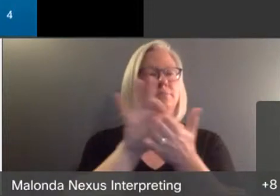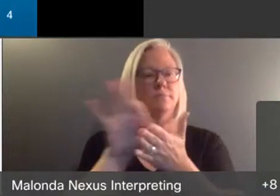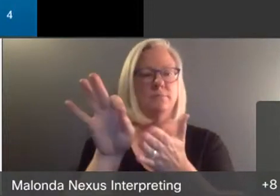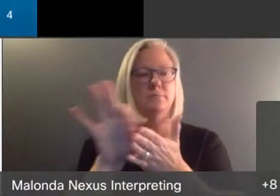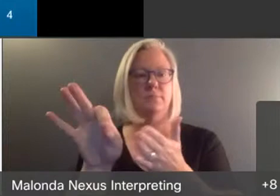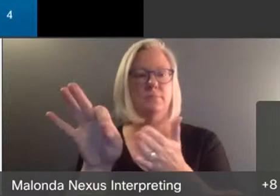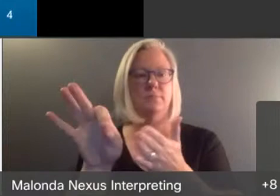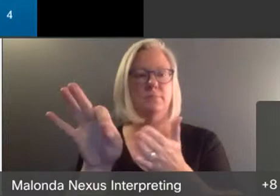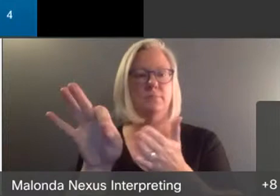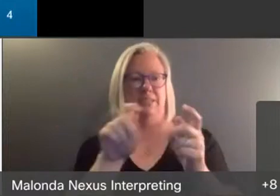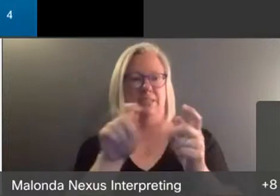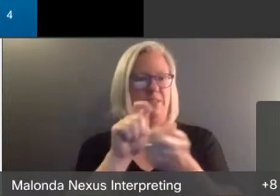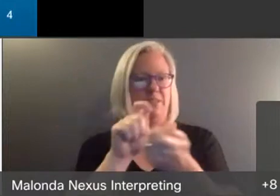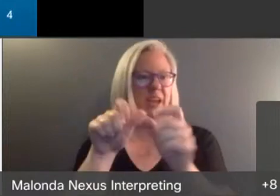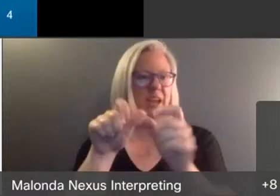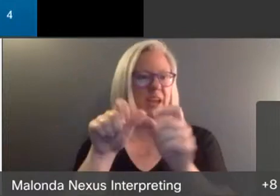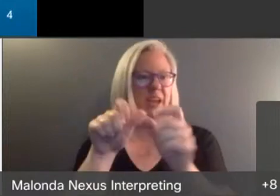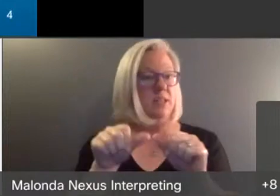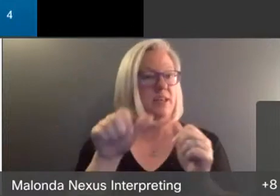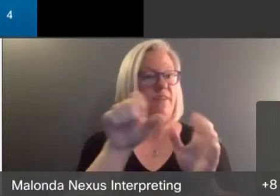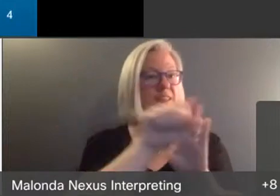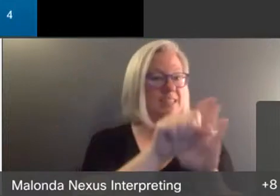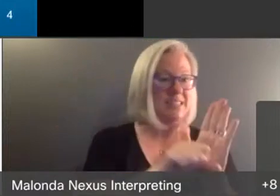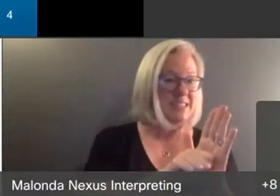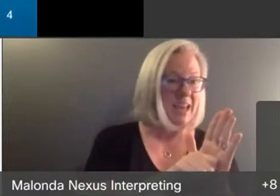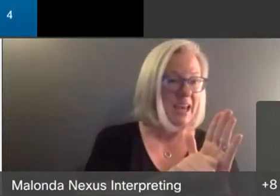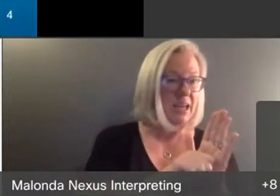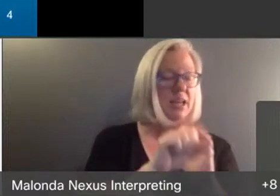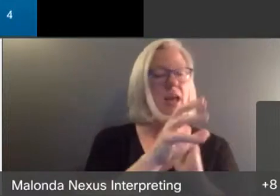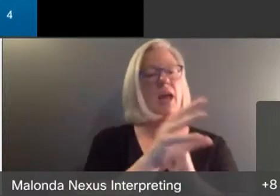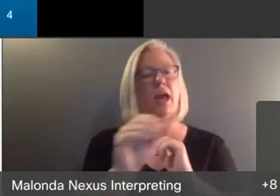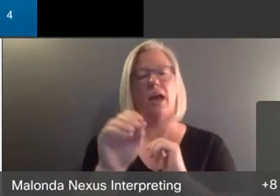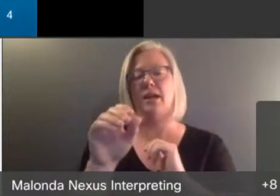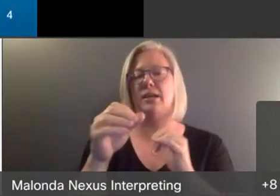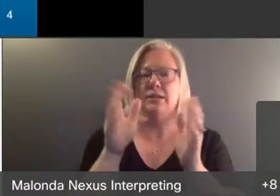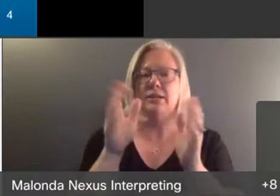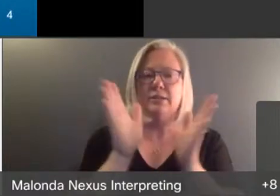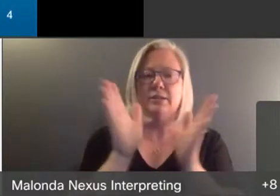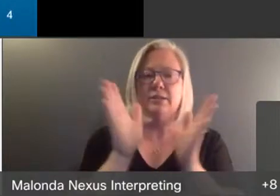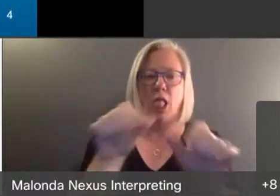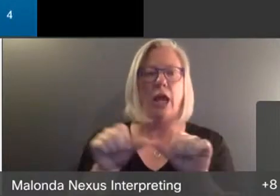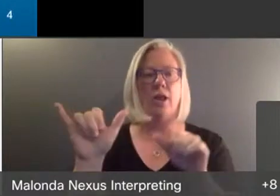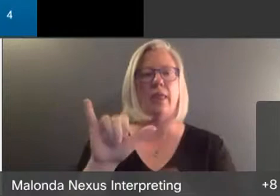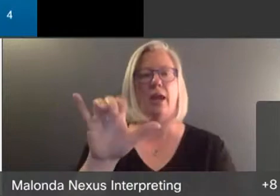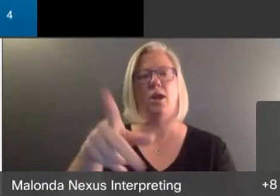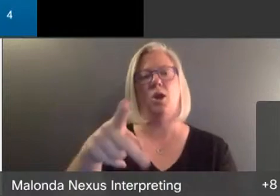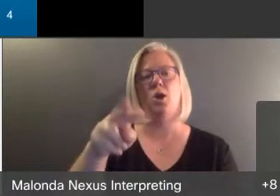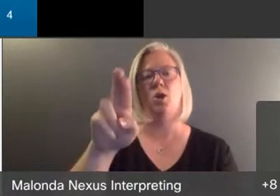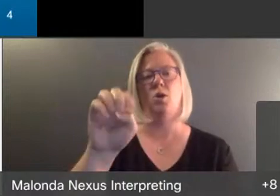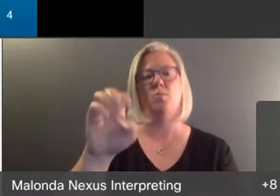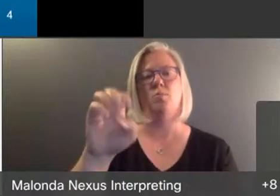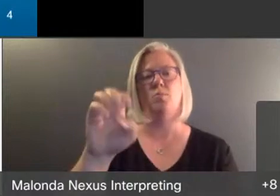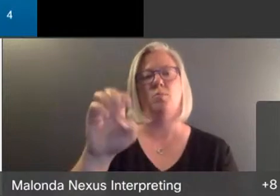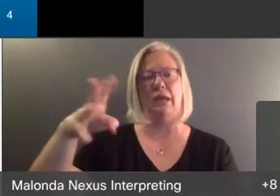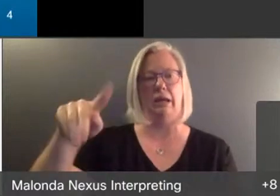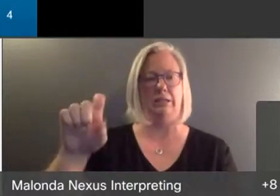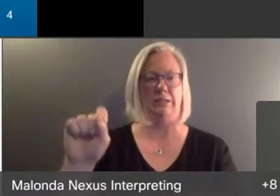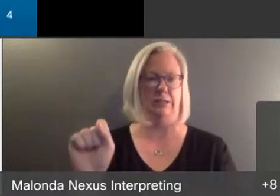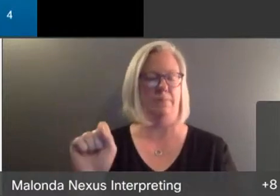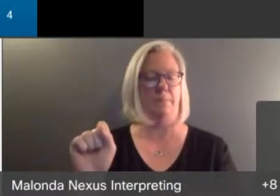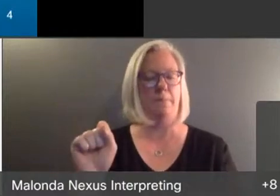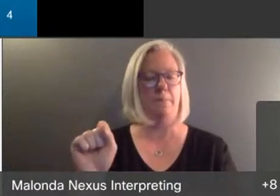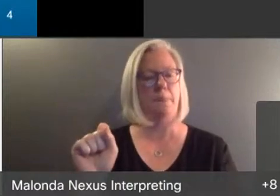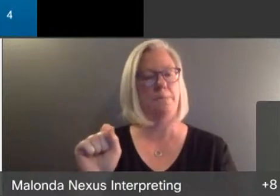more specifically smaller units of geography such as precincts. The program also requires states to participate